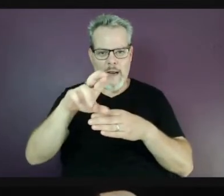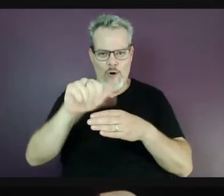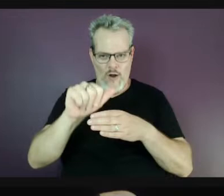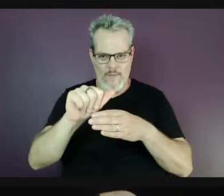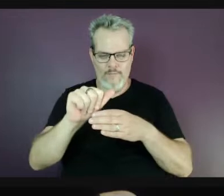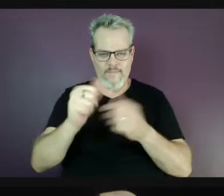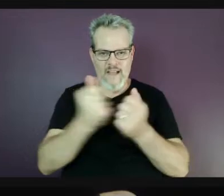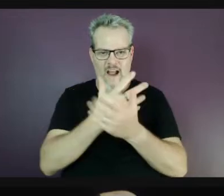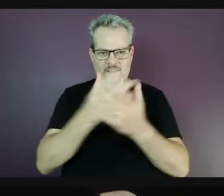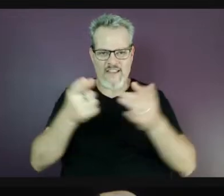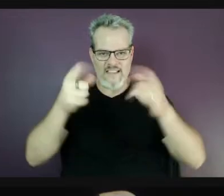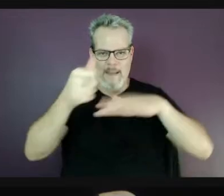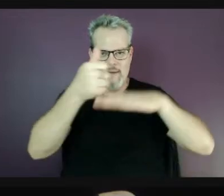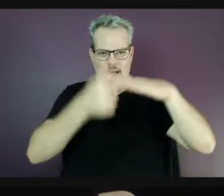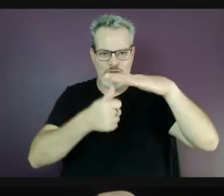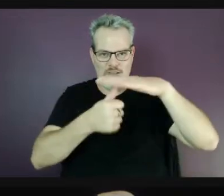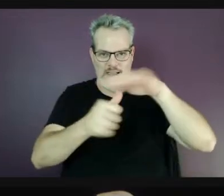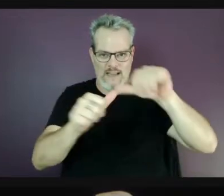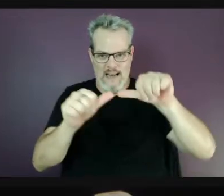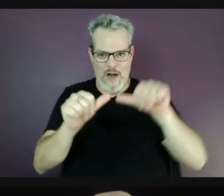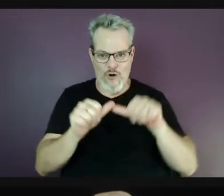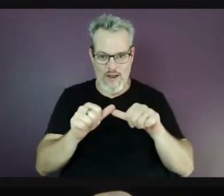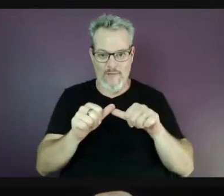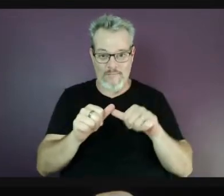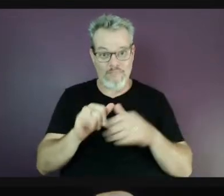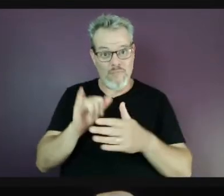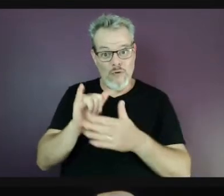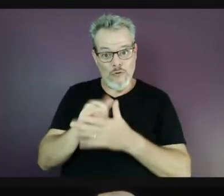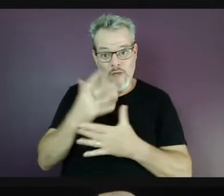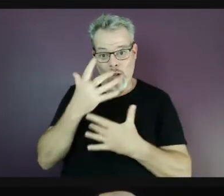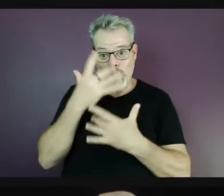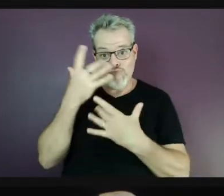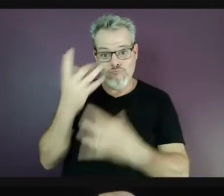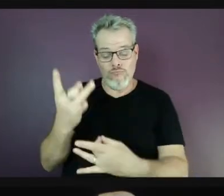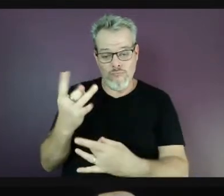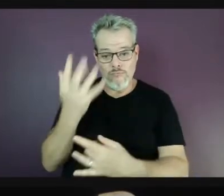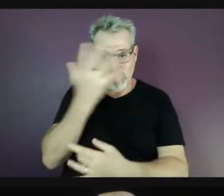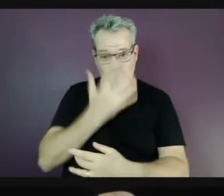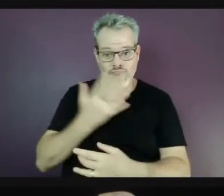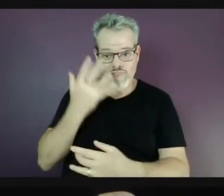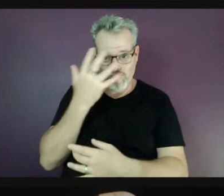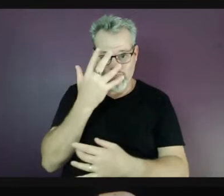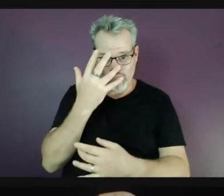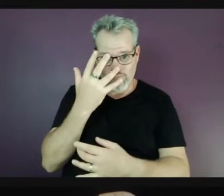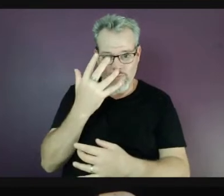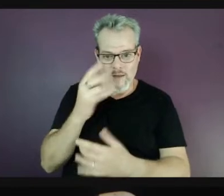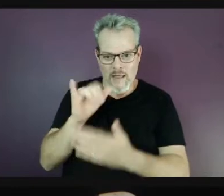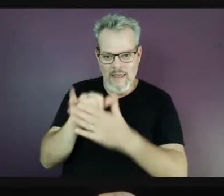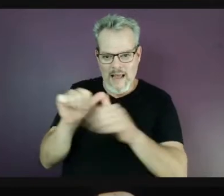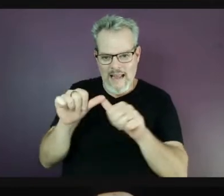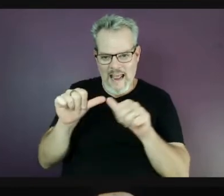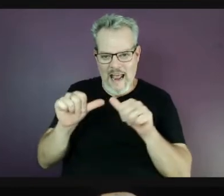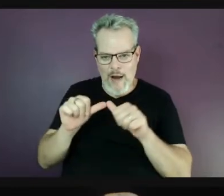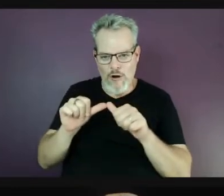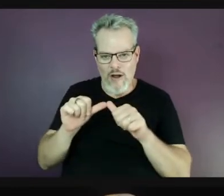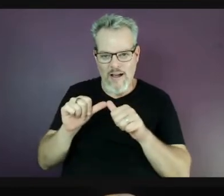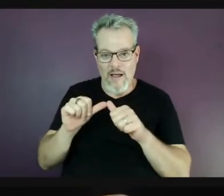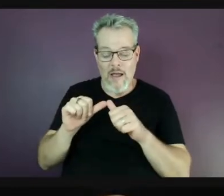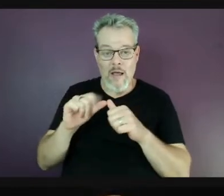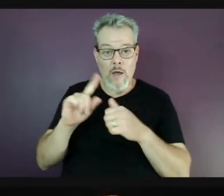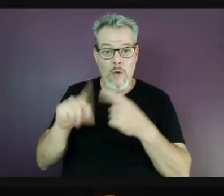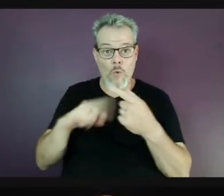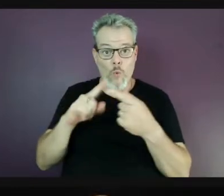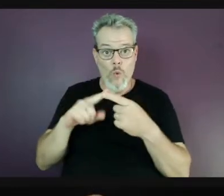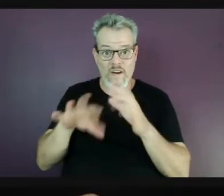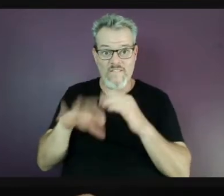it, right over there. So it does not look like something breaking to the surface to me. Certainly if this intrusion were to find that crack somehow, then it could